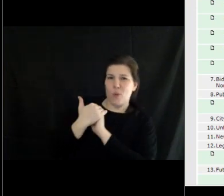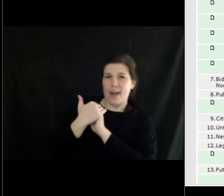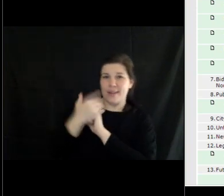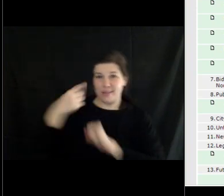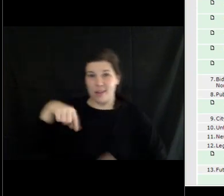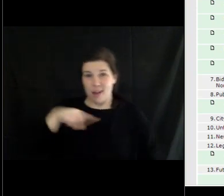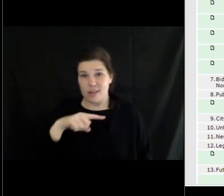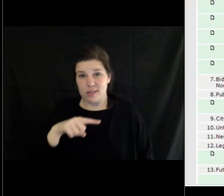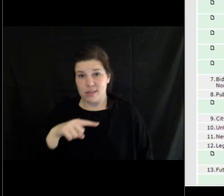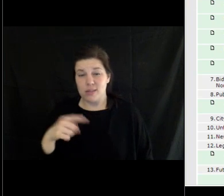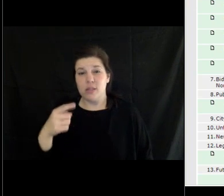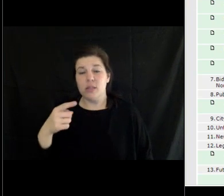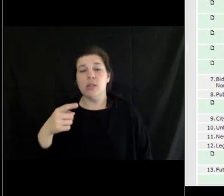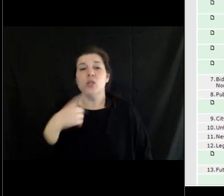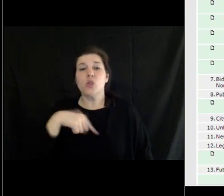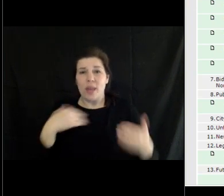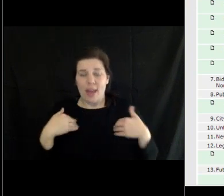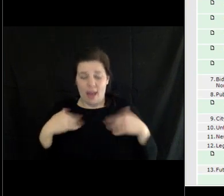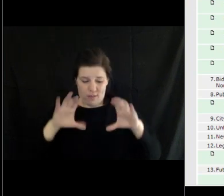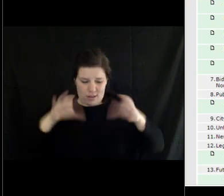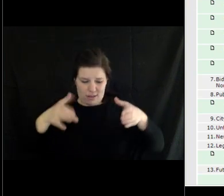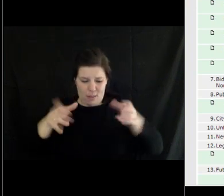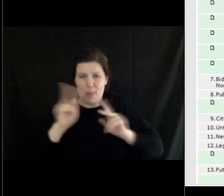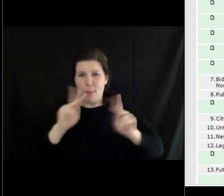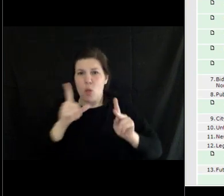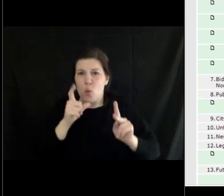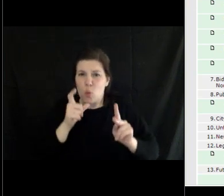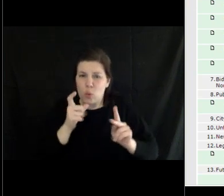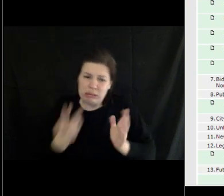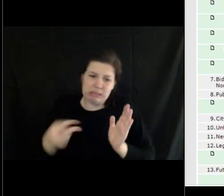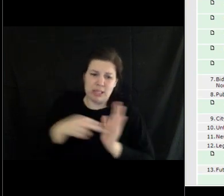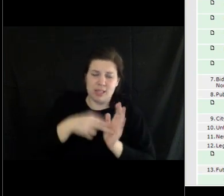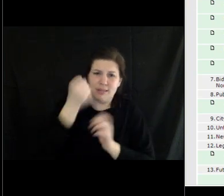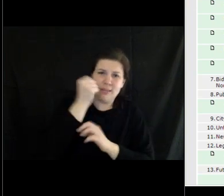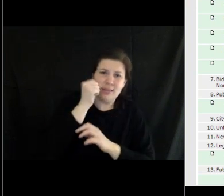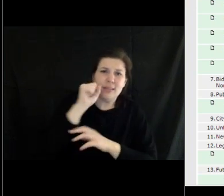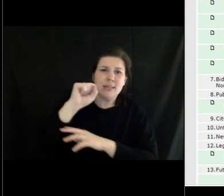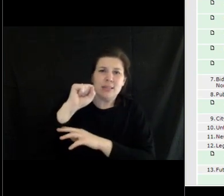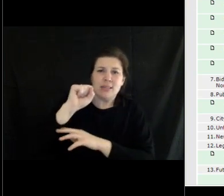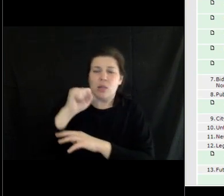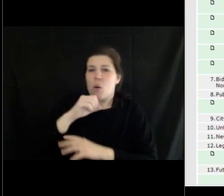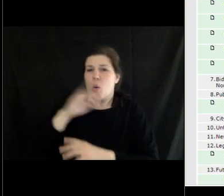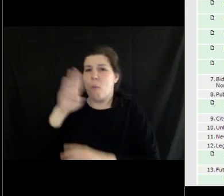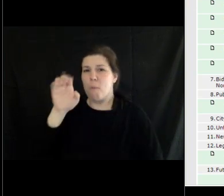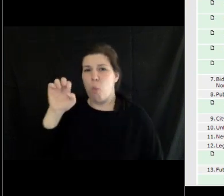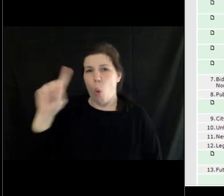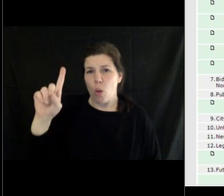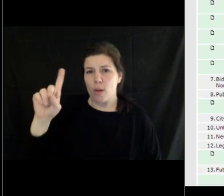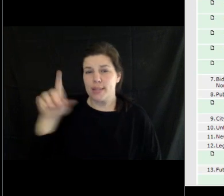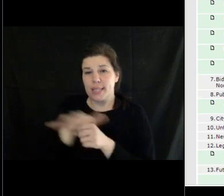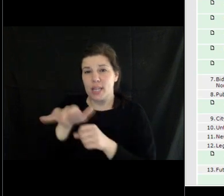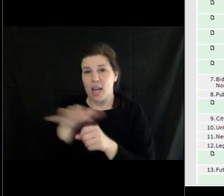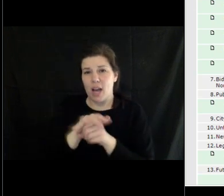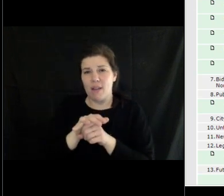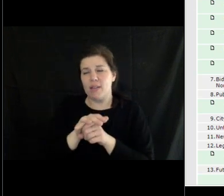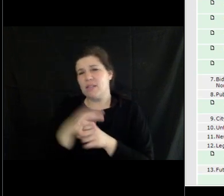going to stand with us and be bold enough to hear what we're saying and to hear our cries and to figure out a